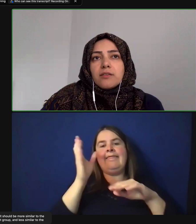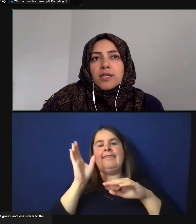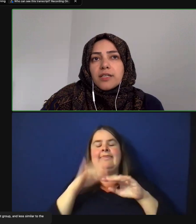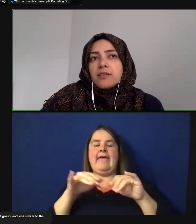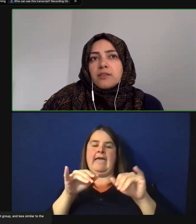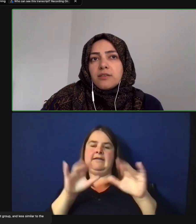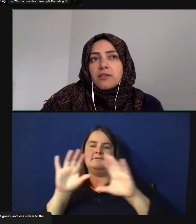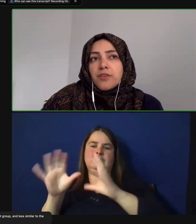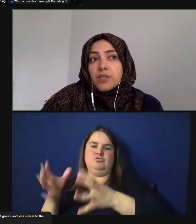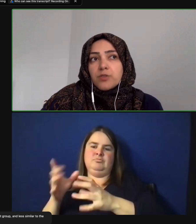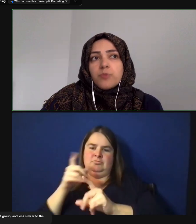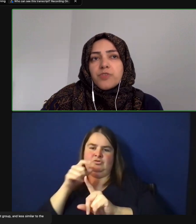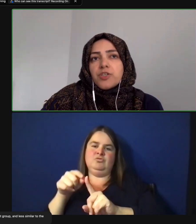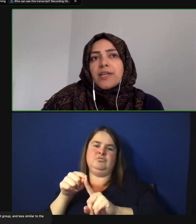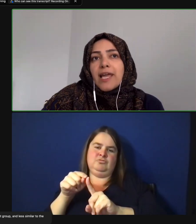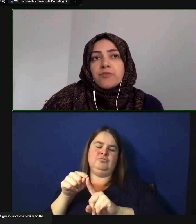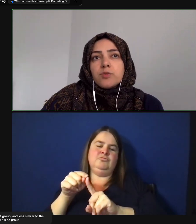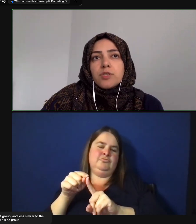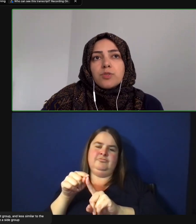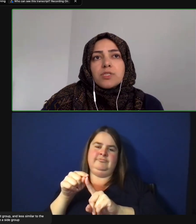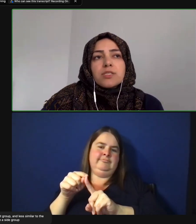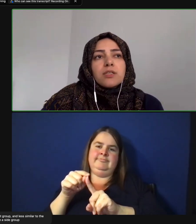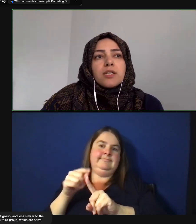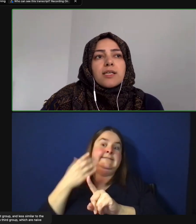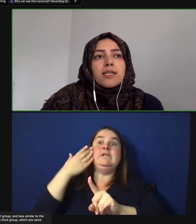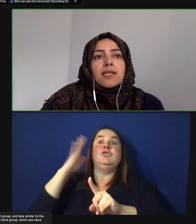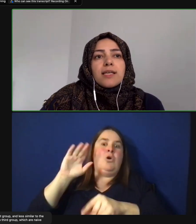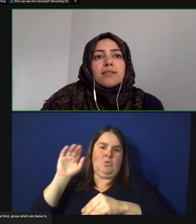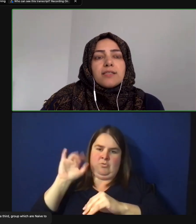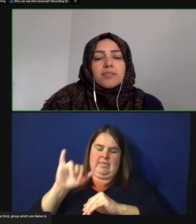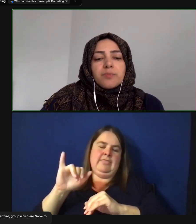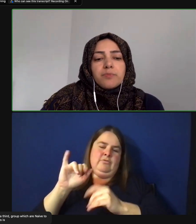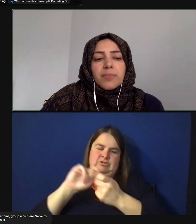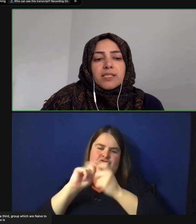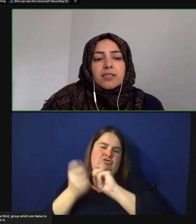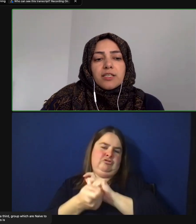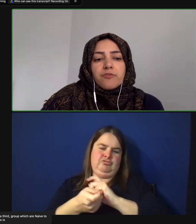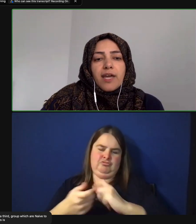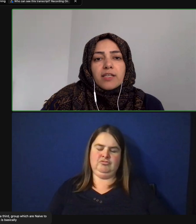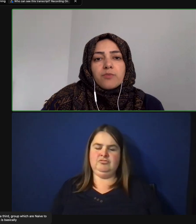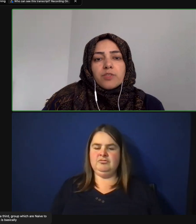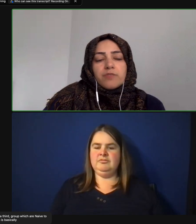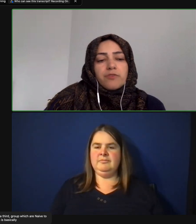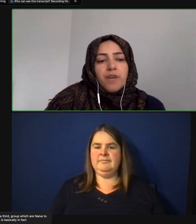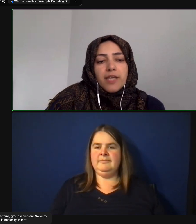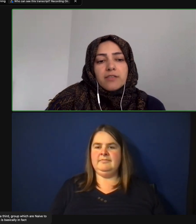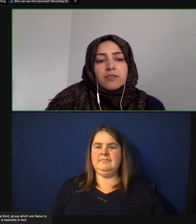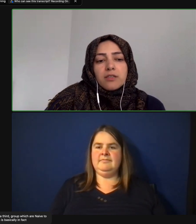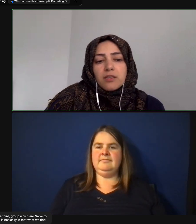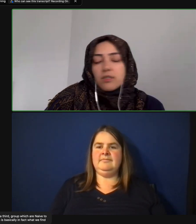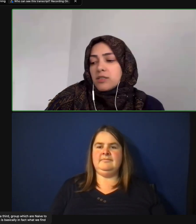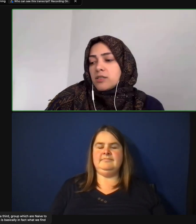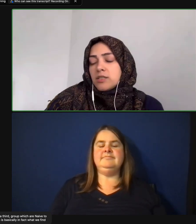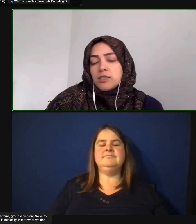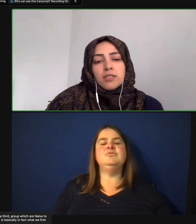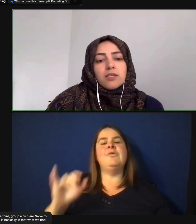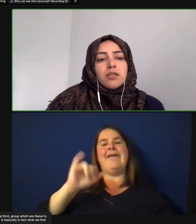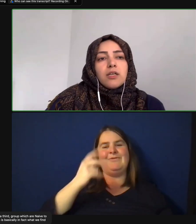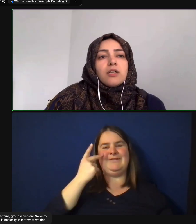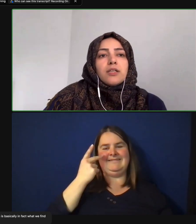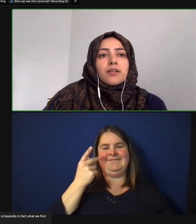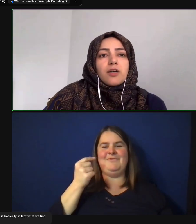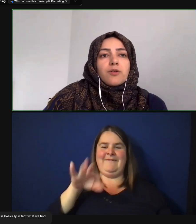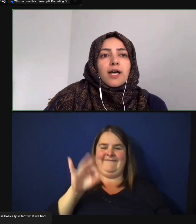the third group, which are naive to the twist. And this is basically, in fact, what we find in